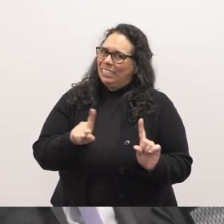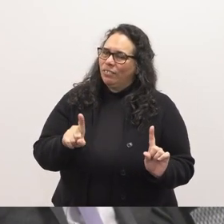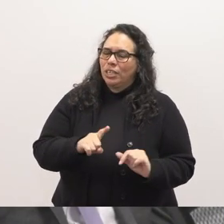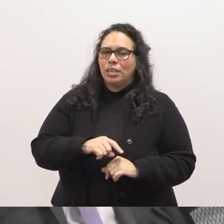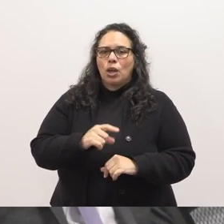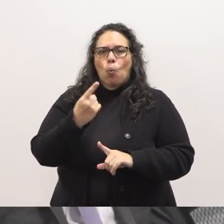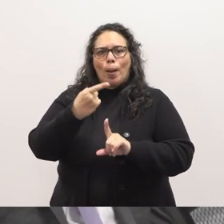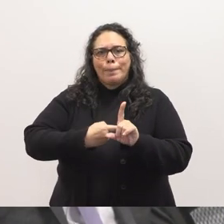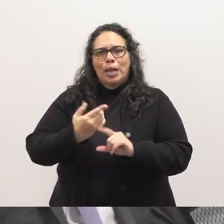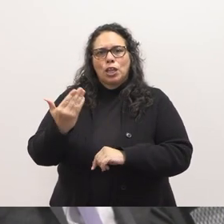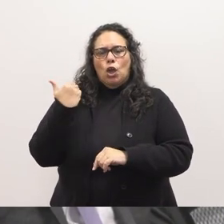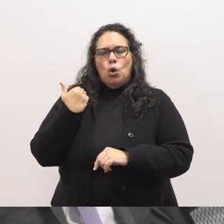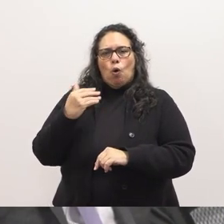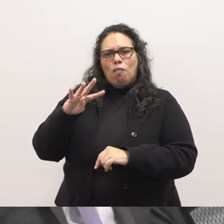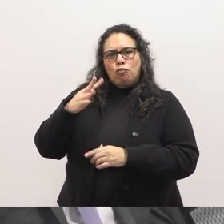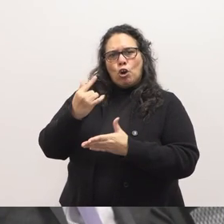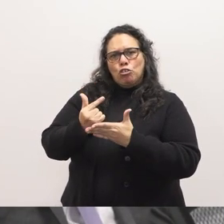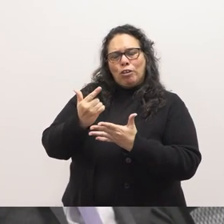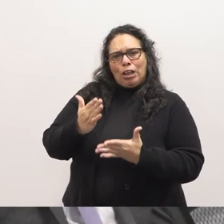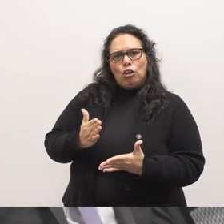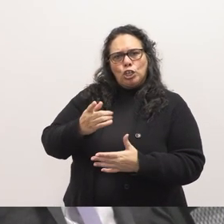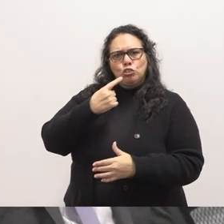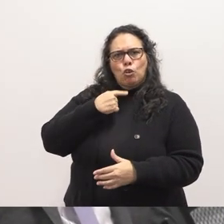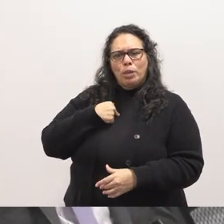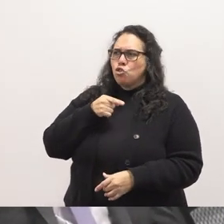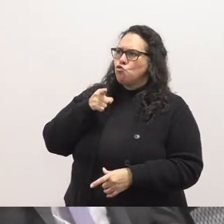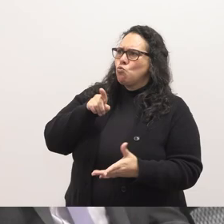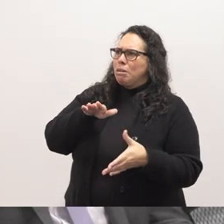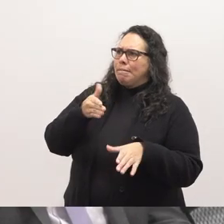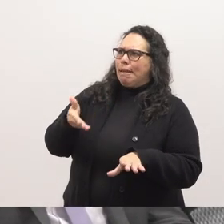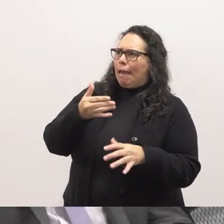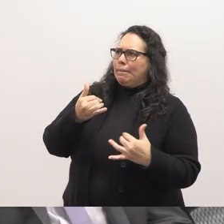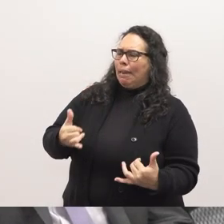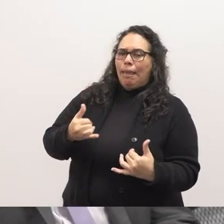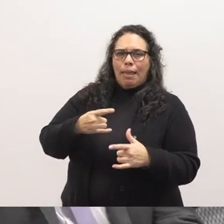to me, "You're gonna die today." Then he started pulling something